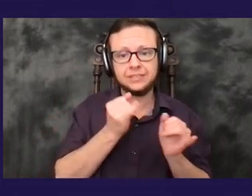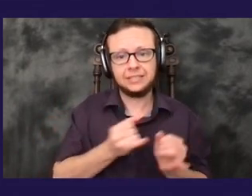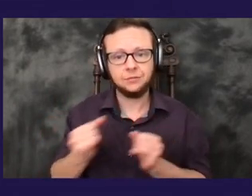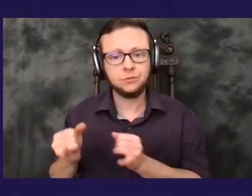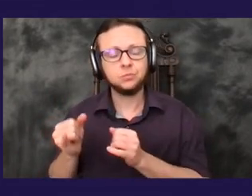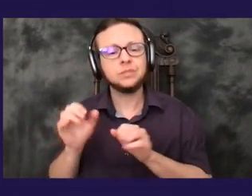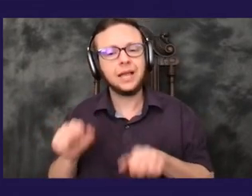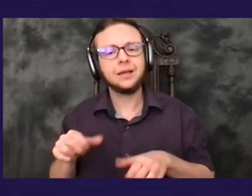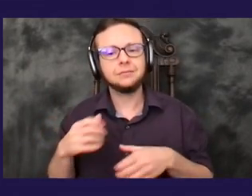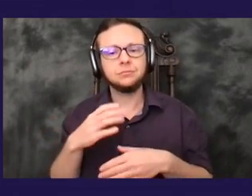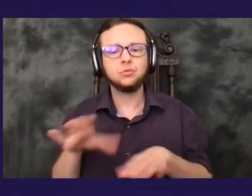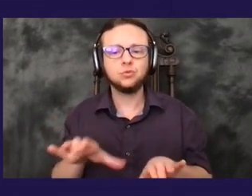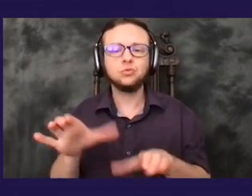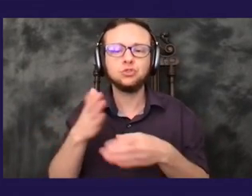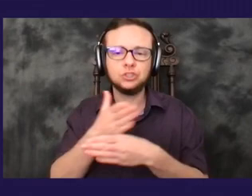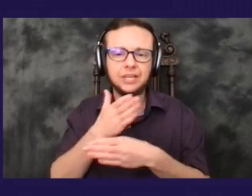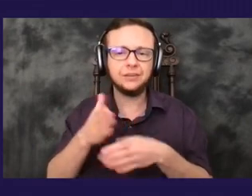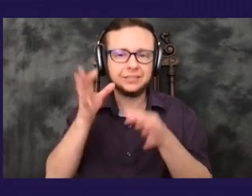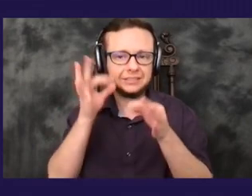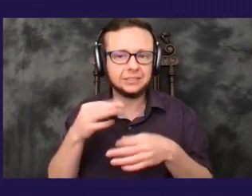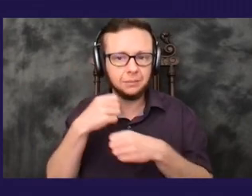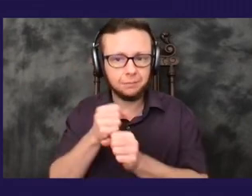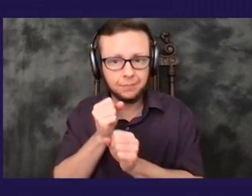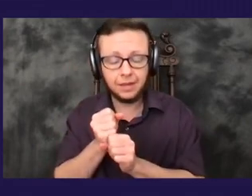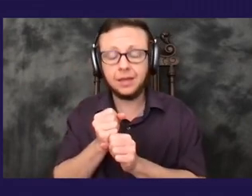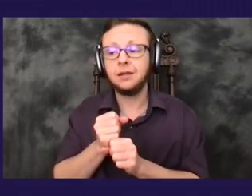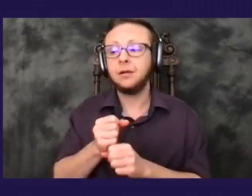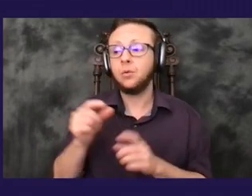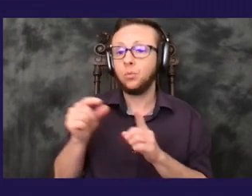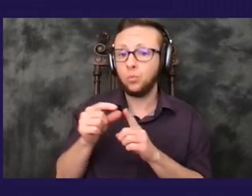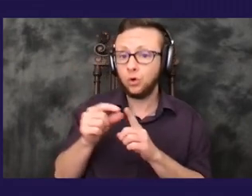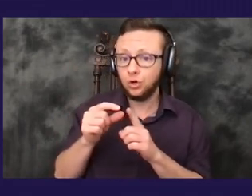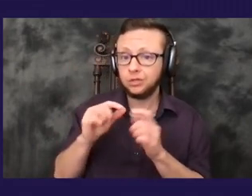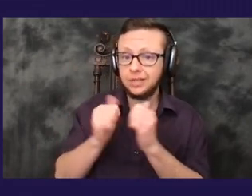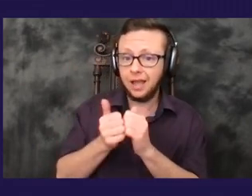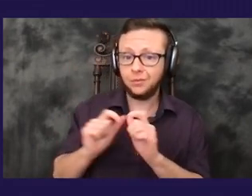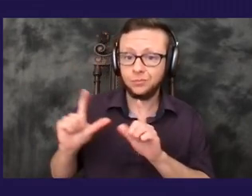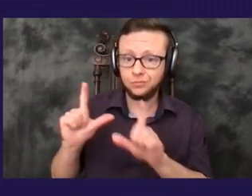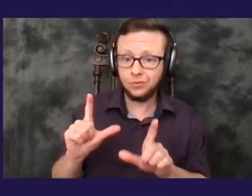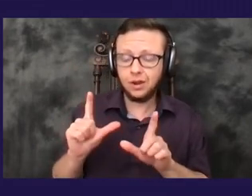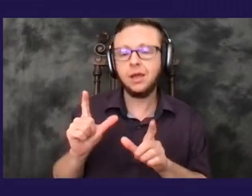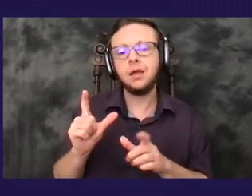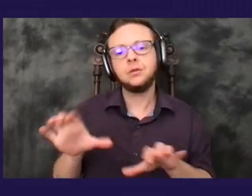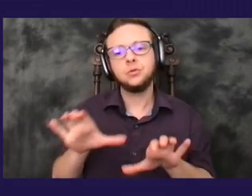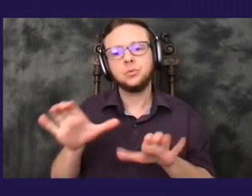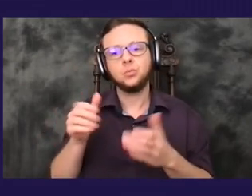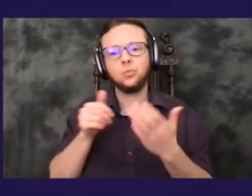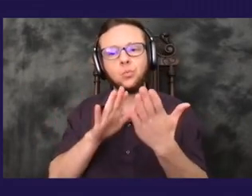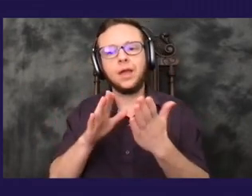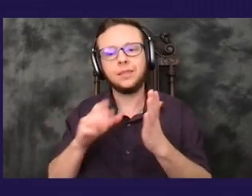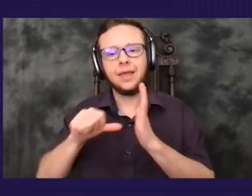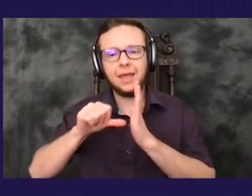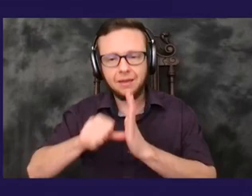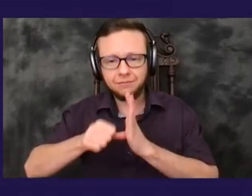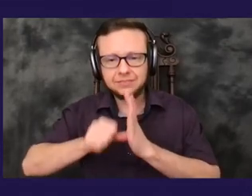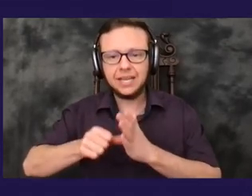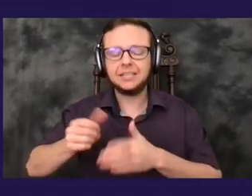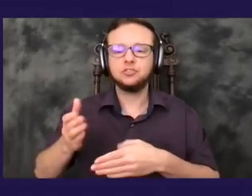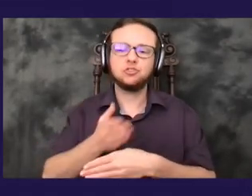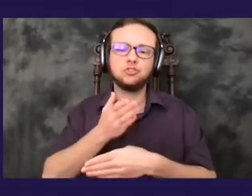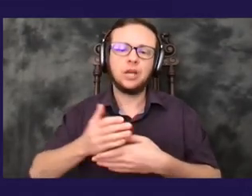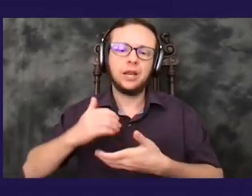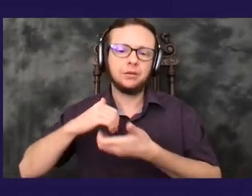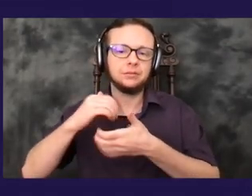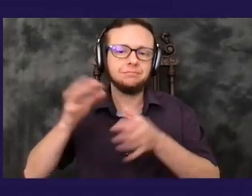shared decision-making. And even in the words that we're putting out, making sure that we're doing it in a way that emphasizes this shared decision-making instead of in a very